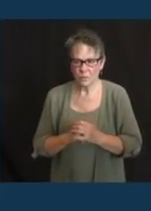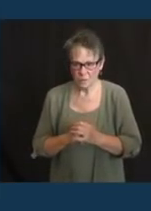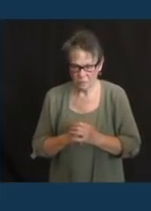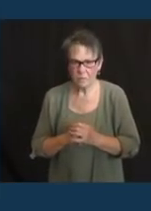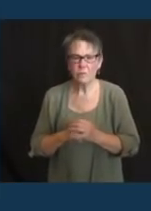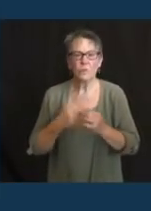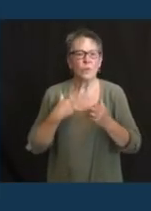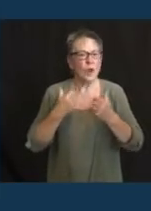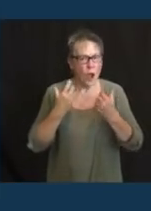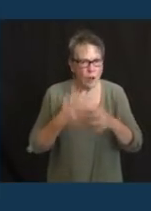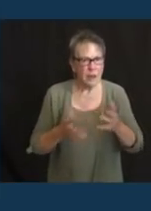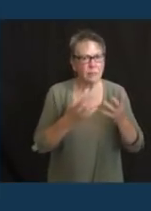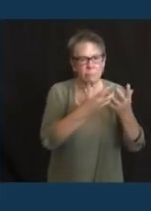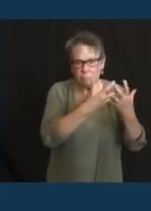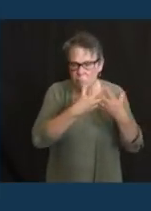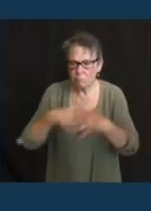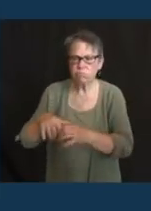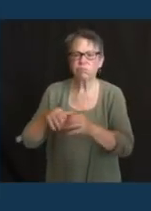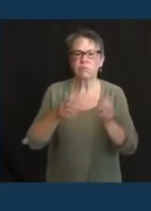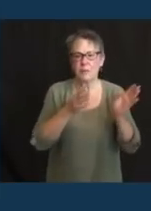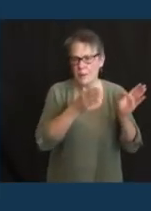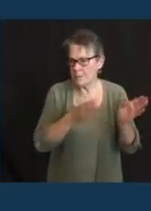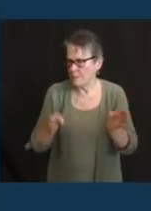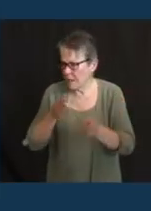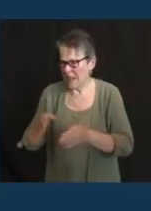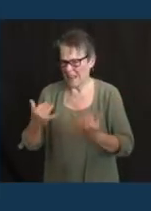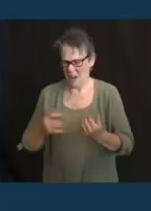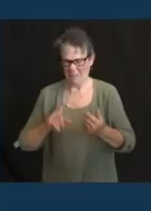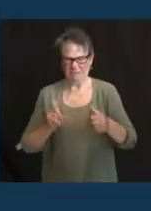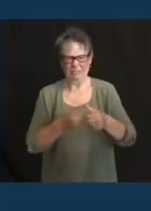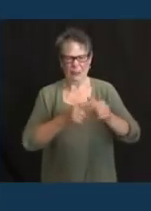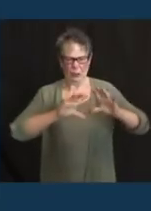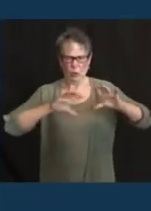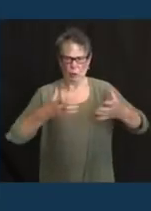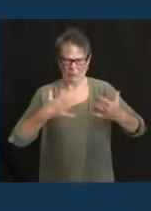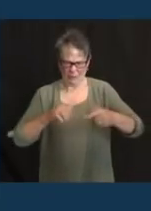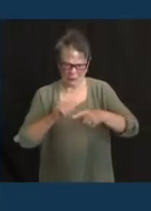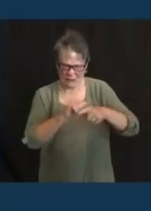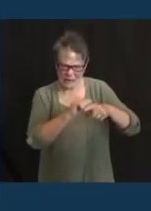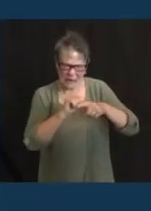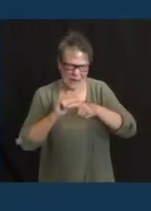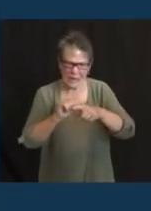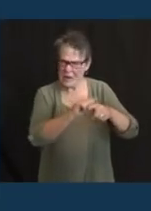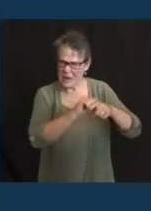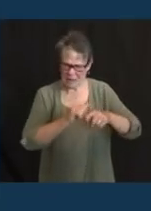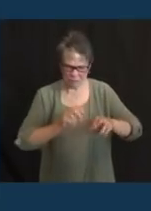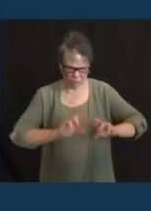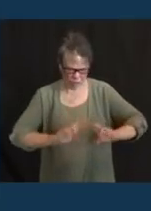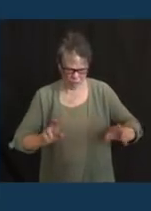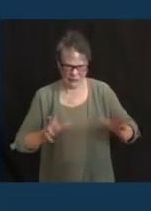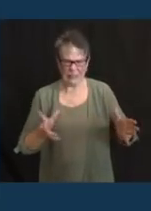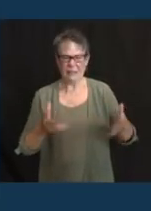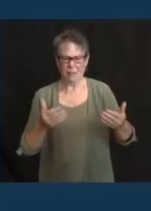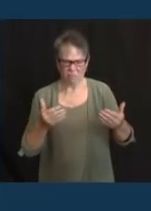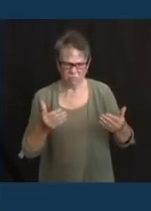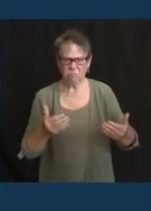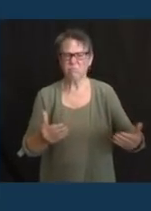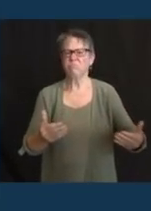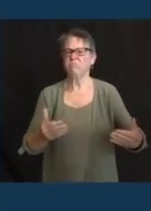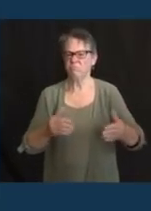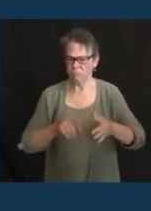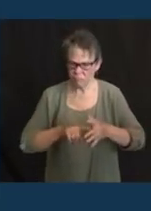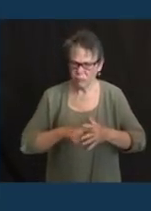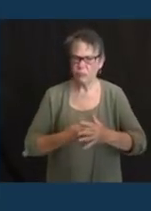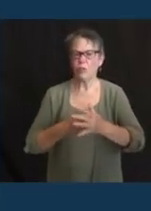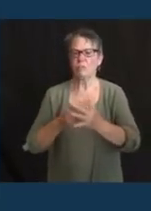the first cohort and expect to be ready to deploy them as we hit our benchmark dates for stage 2. But